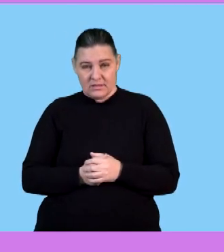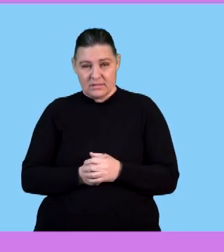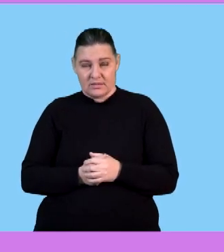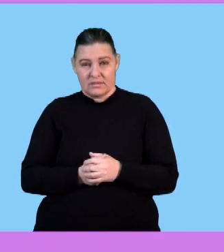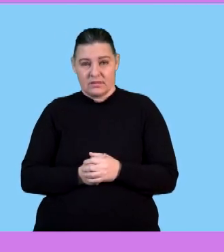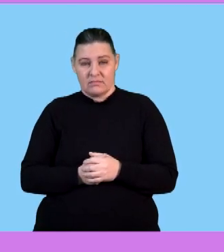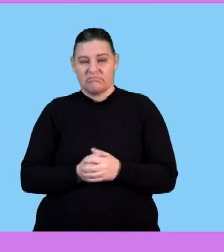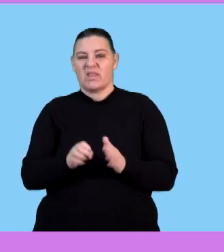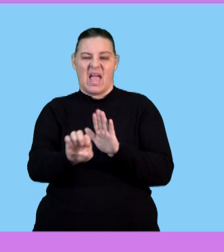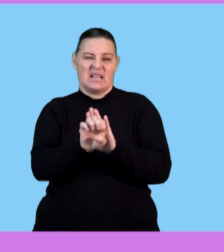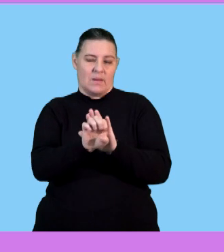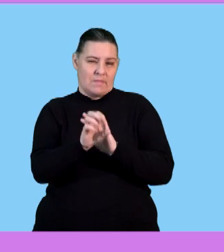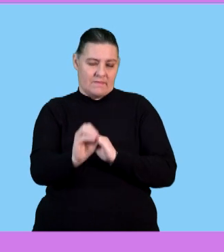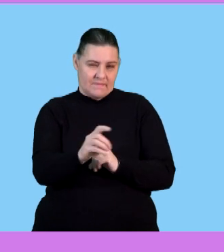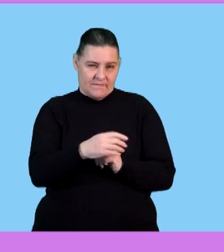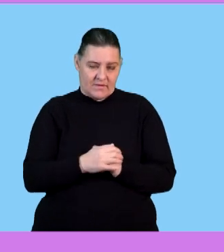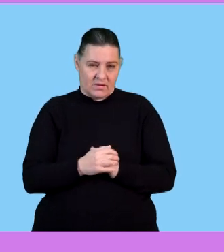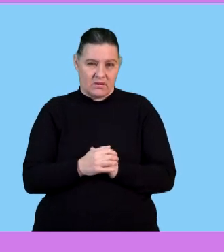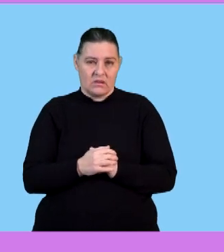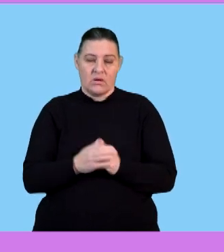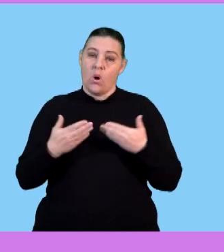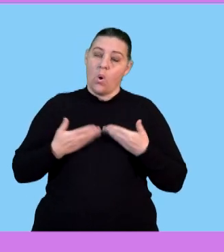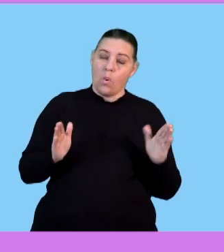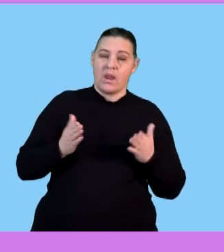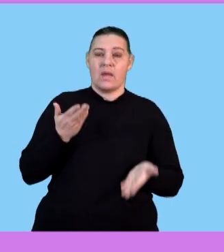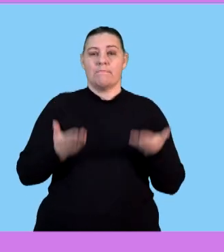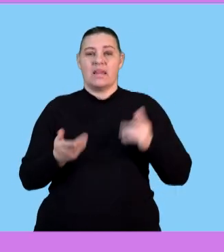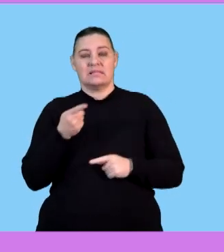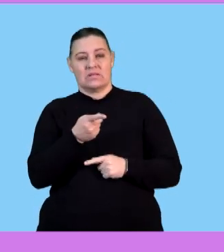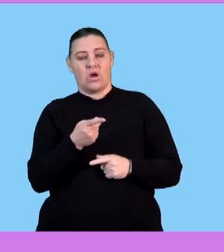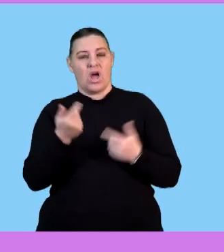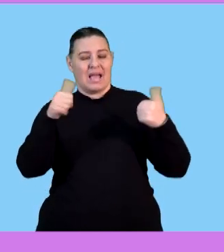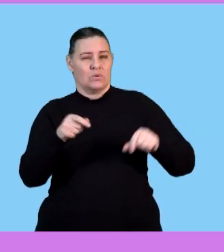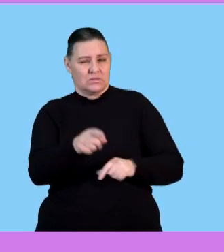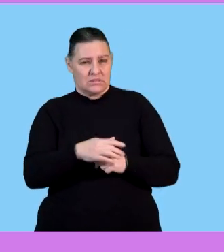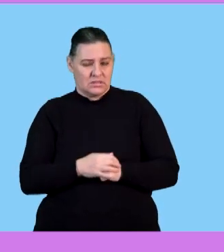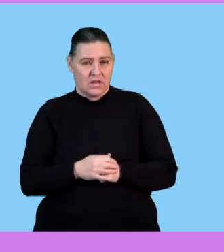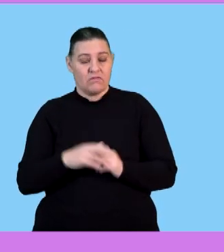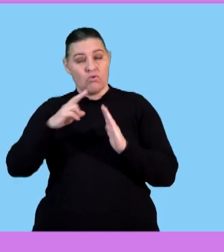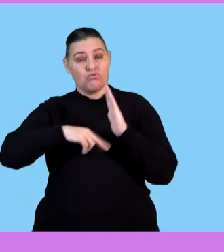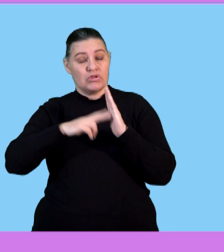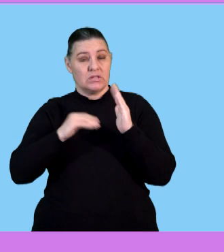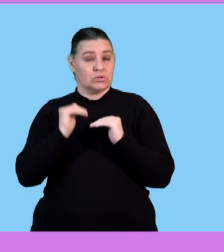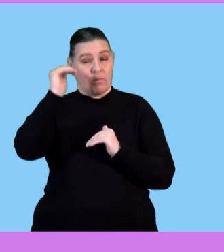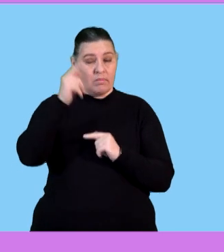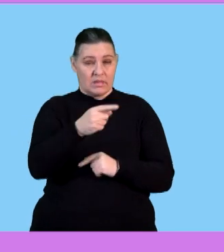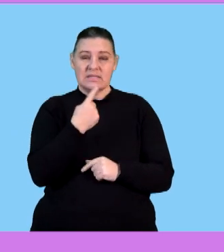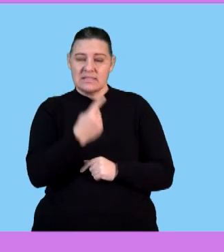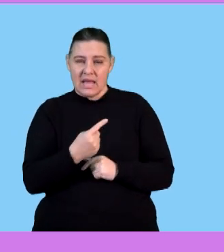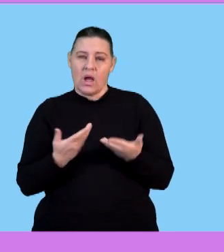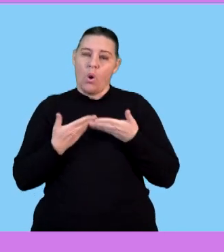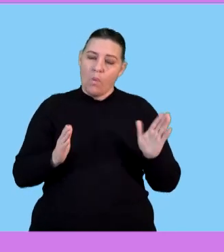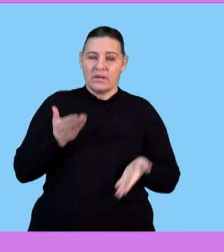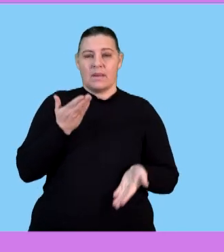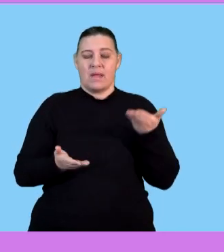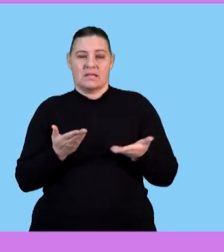Here's an example. What is the opening balance on Jane's account? So if you read at the top here, it says the opening balance